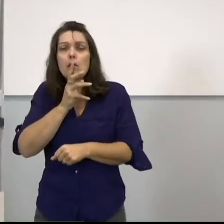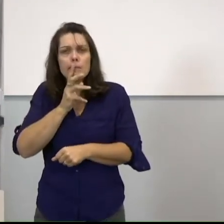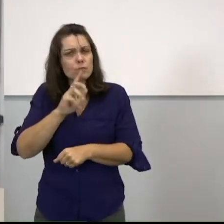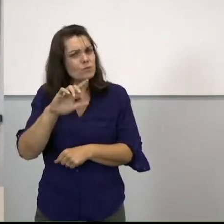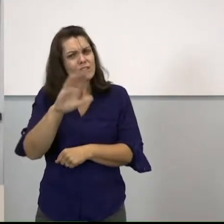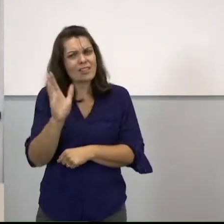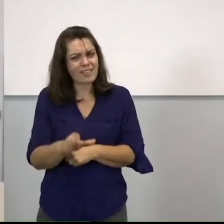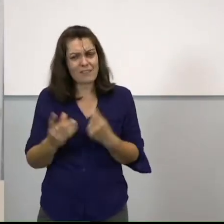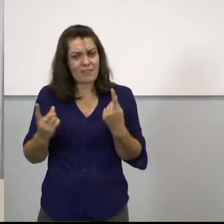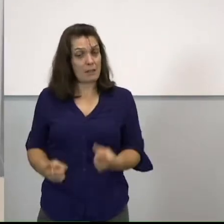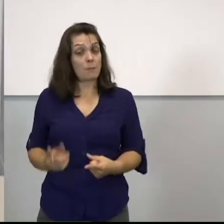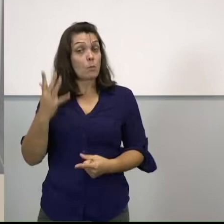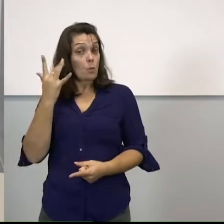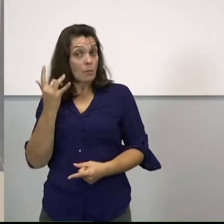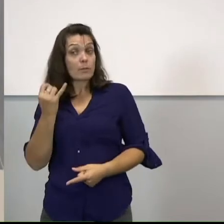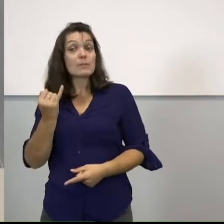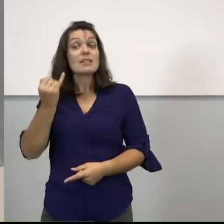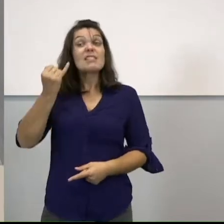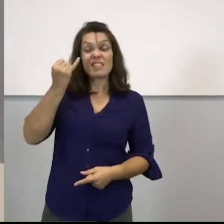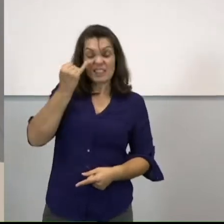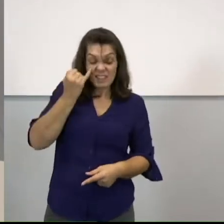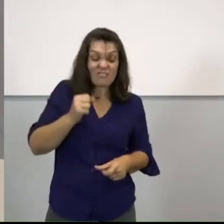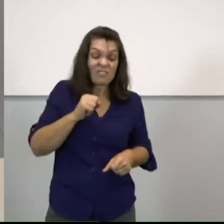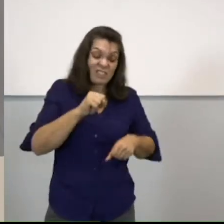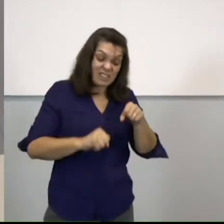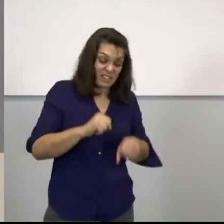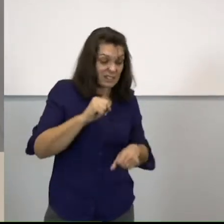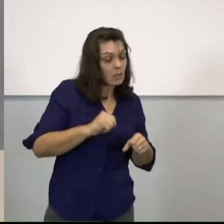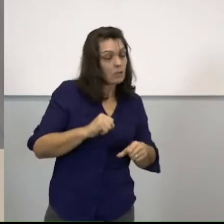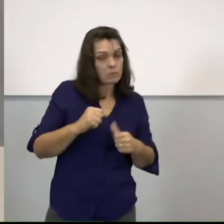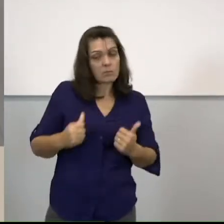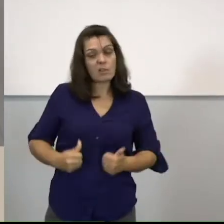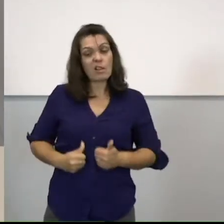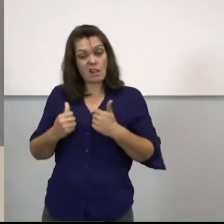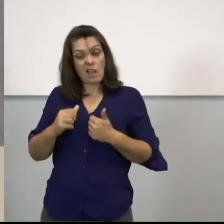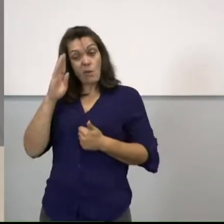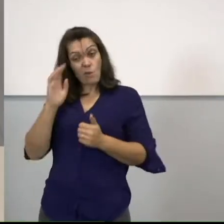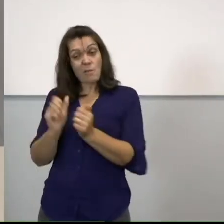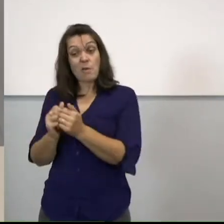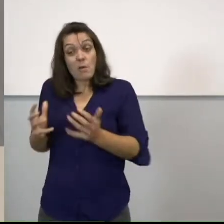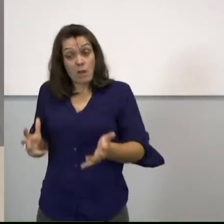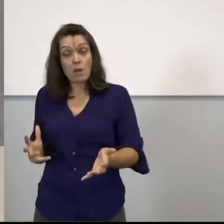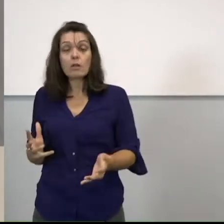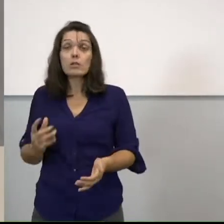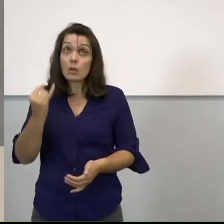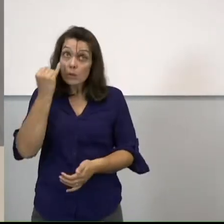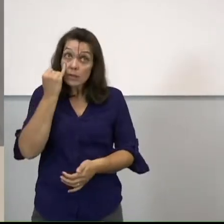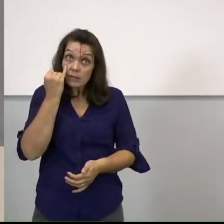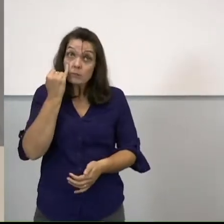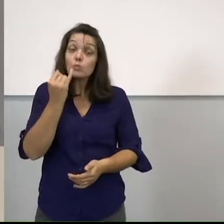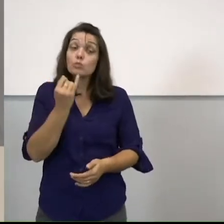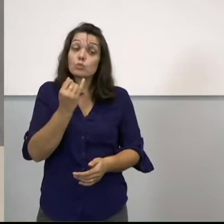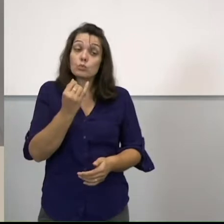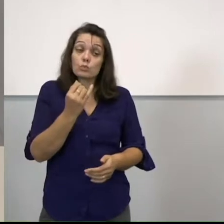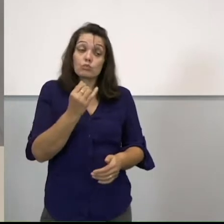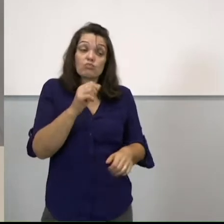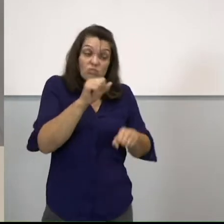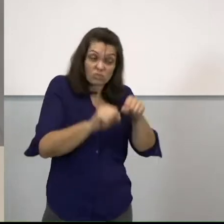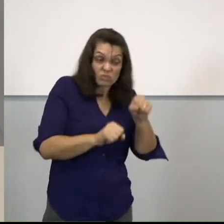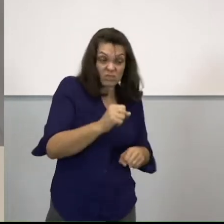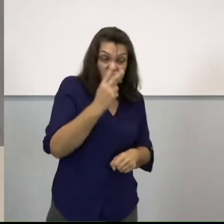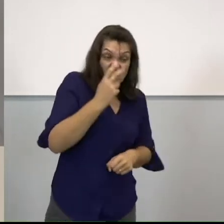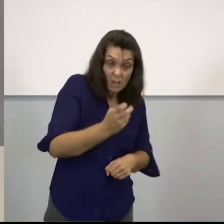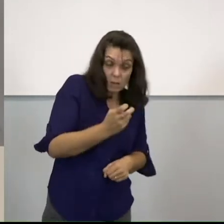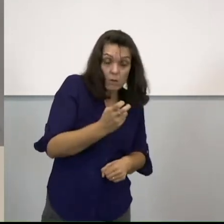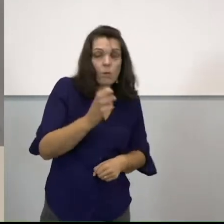mouth, because if you doubt, you do without. Say it again. If you doubt, you do without.